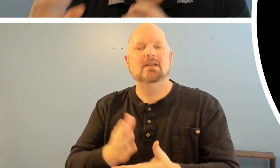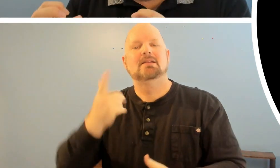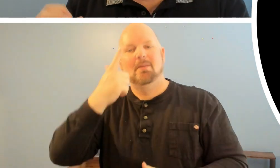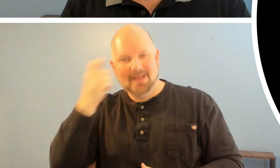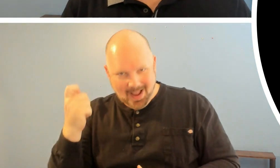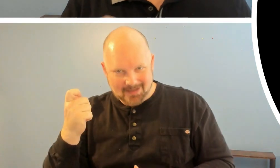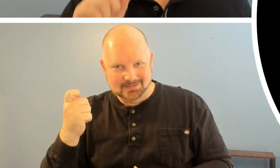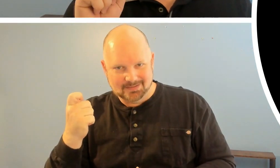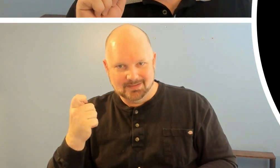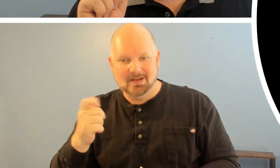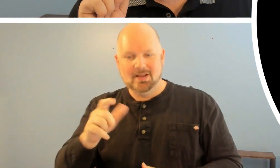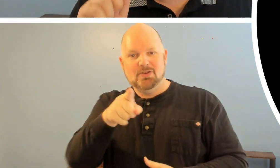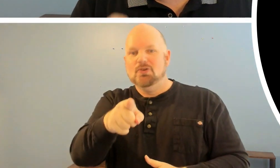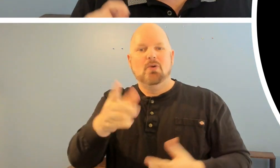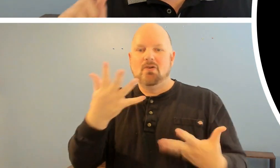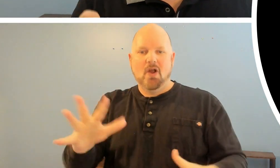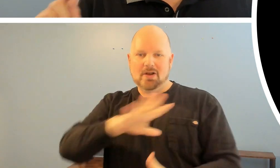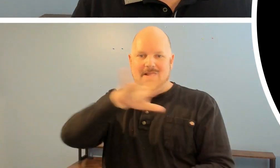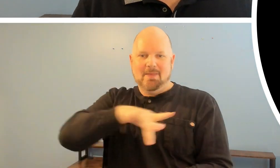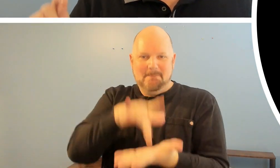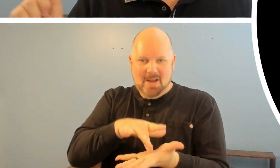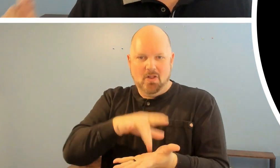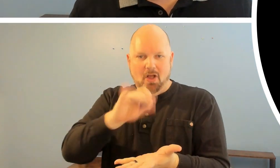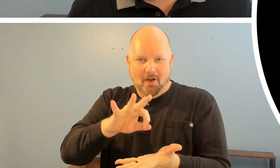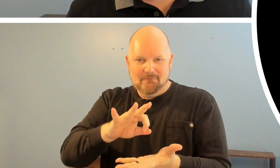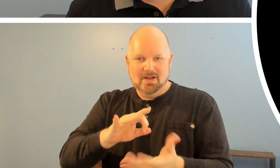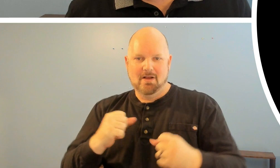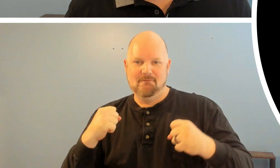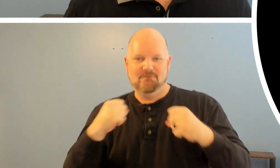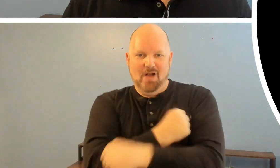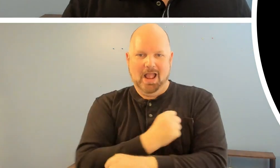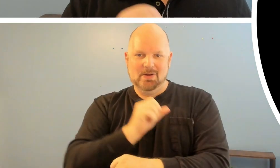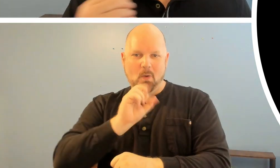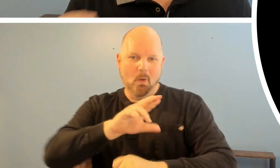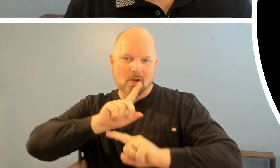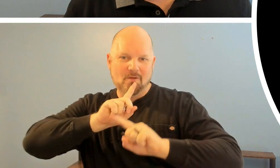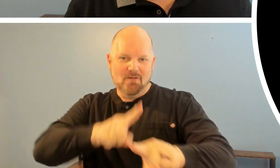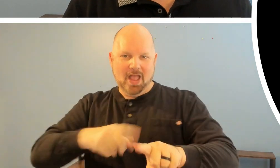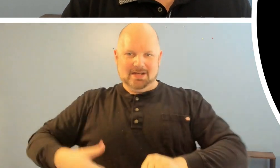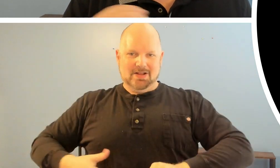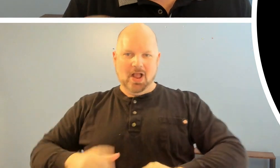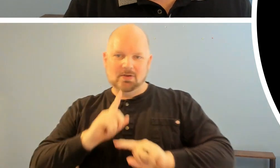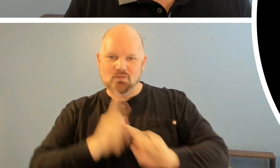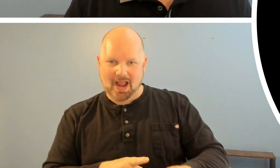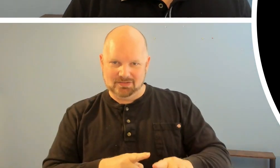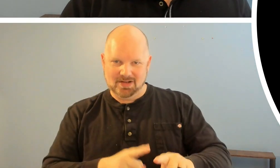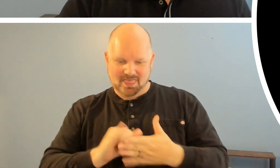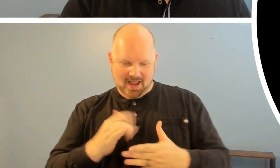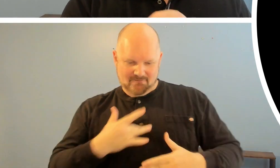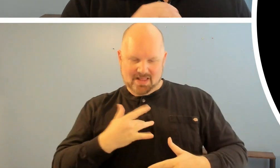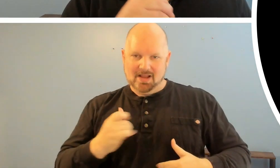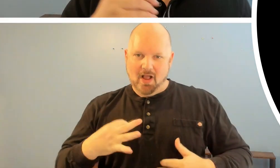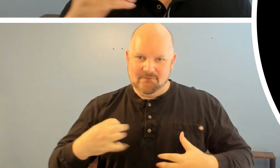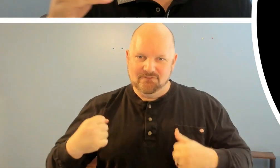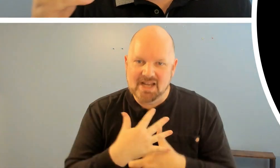have engaged in that fight or flight response, that instinct of fear,